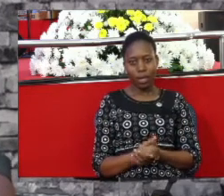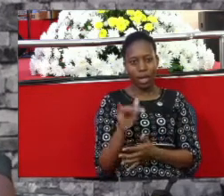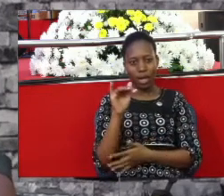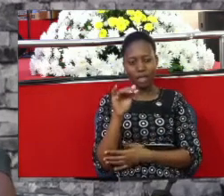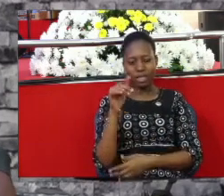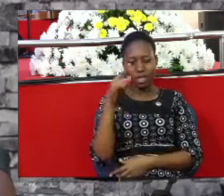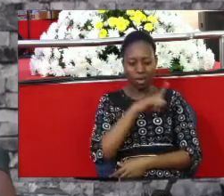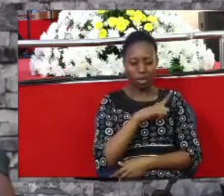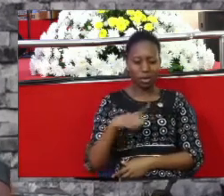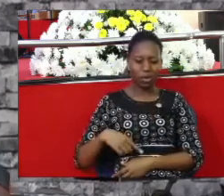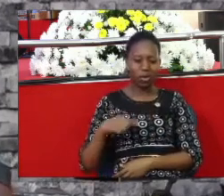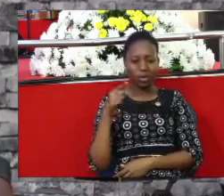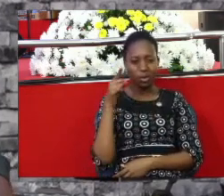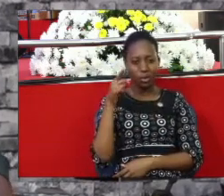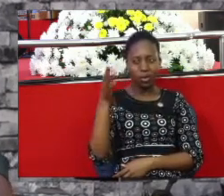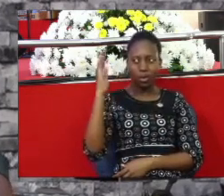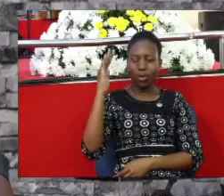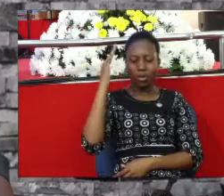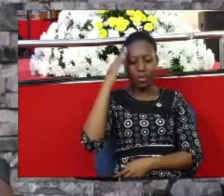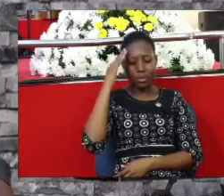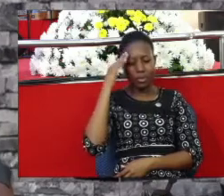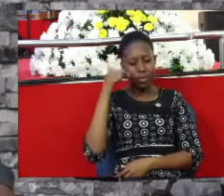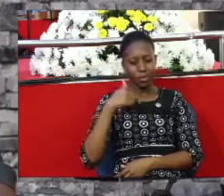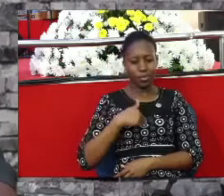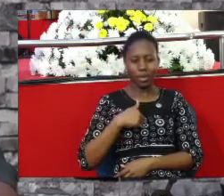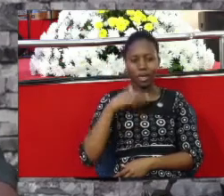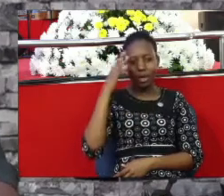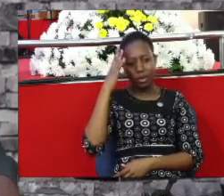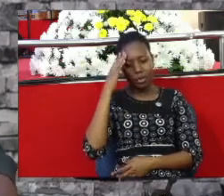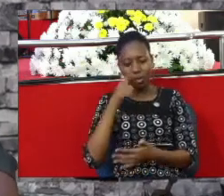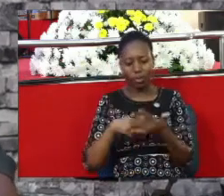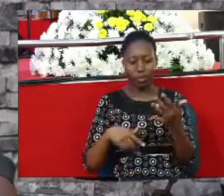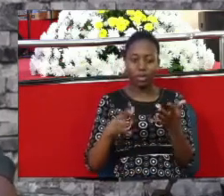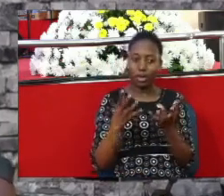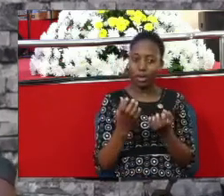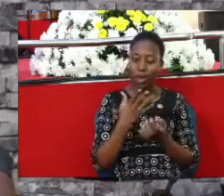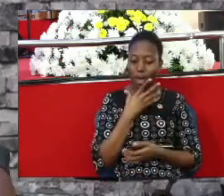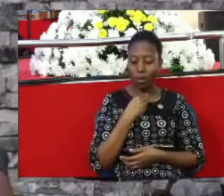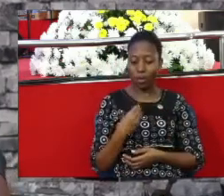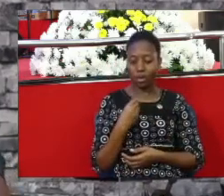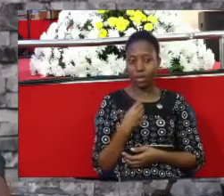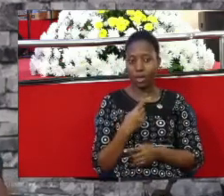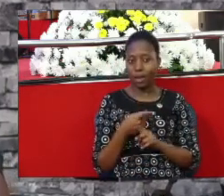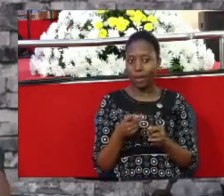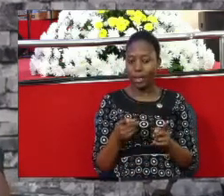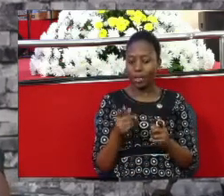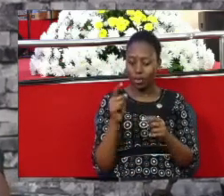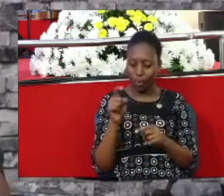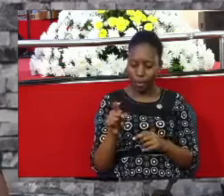this country. No, no, no, no, no. We all come from karate. The difference is your karate is called something else.